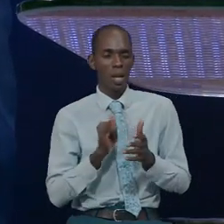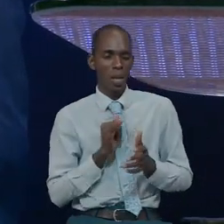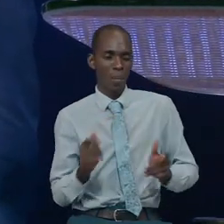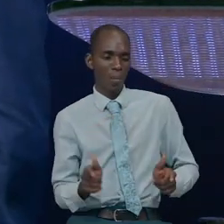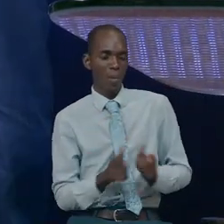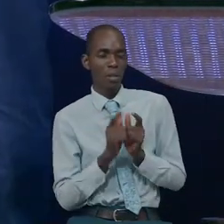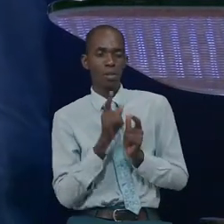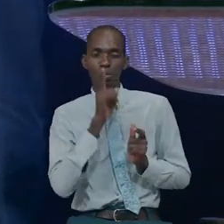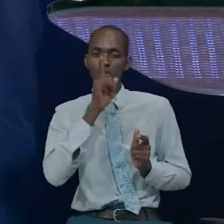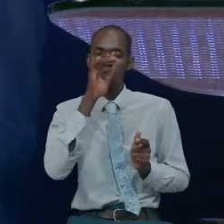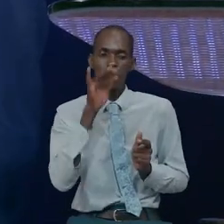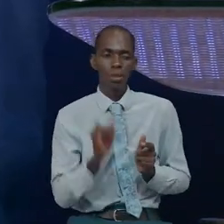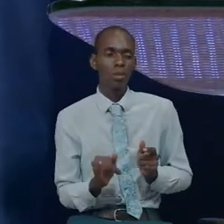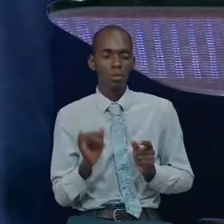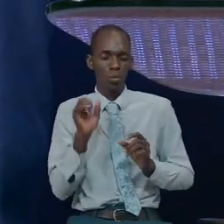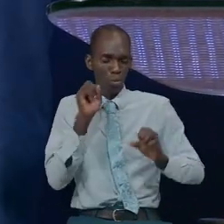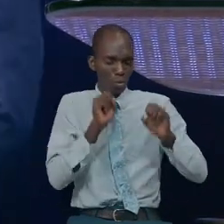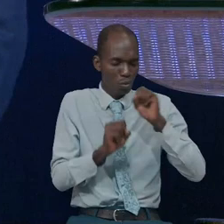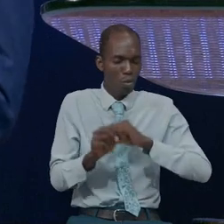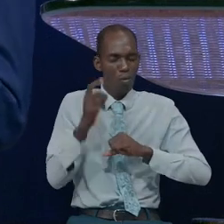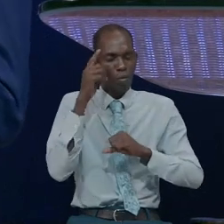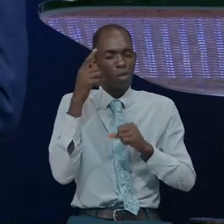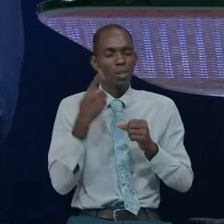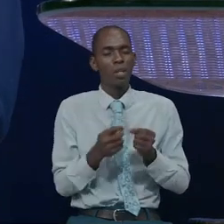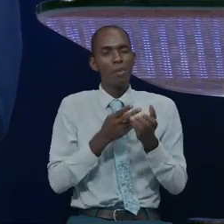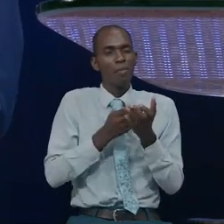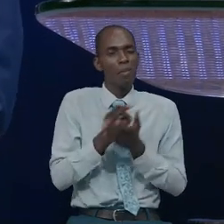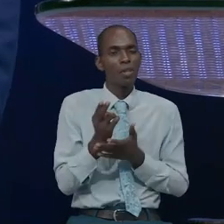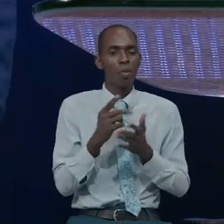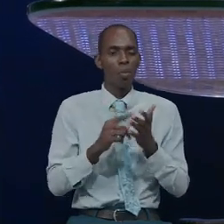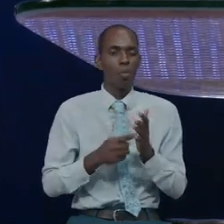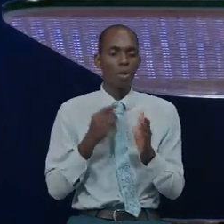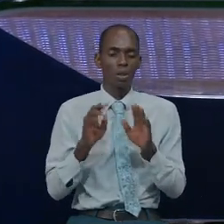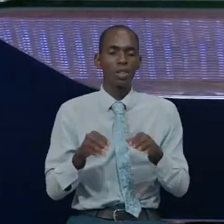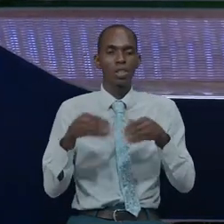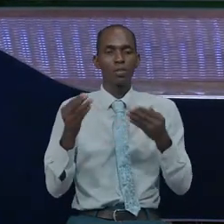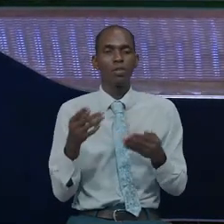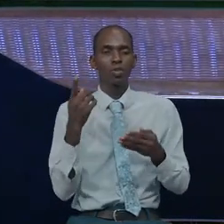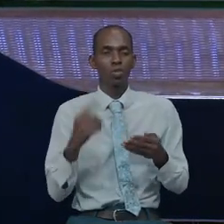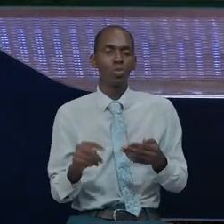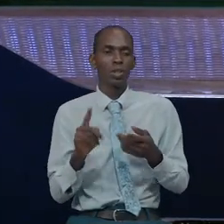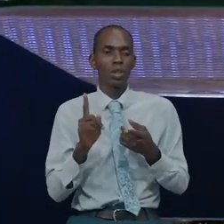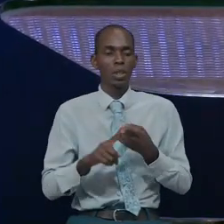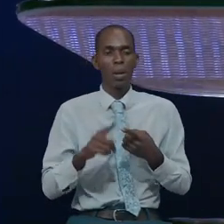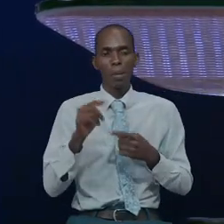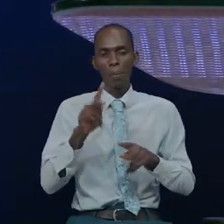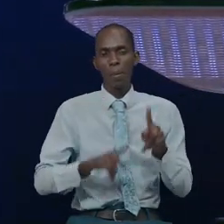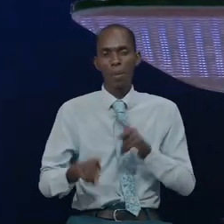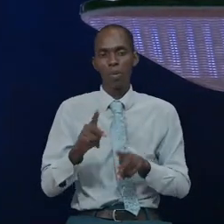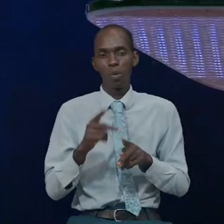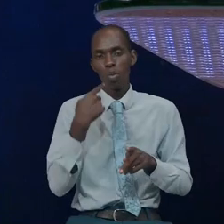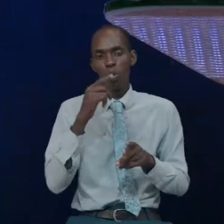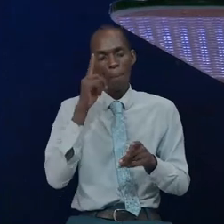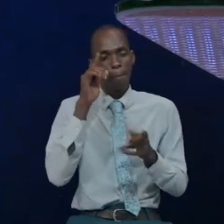Earnestly contending for the faith once delivered unto the saints. But you know, the people that